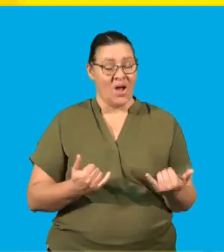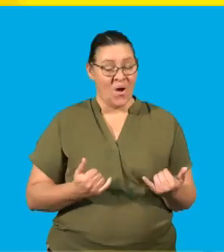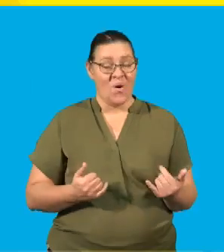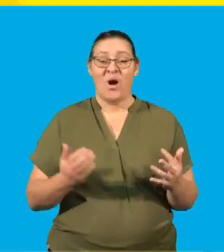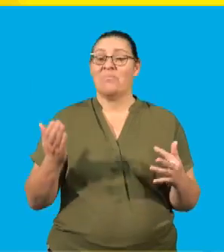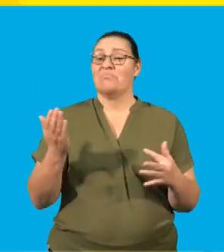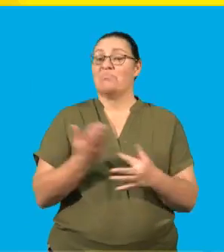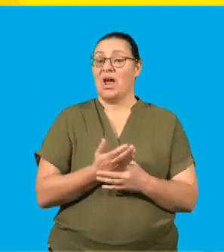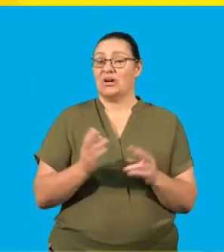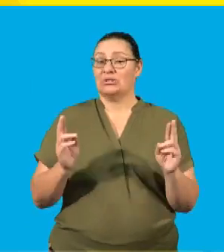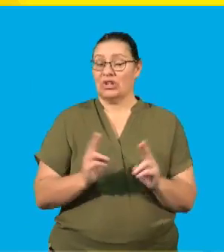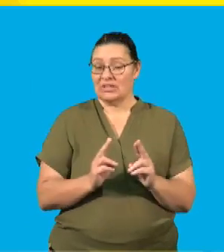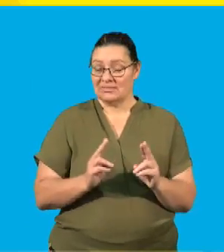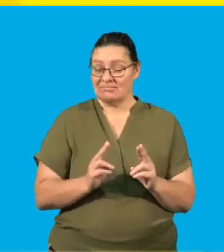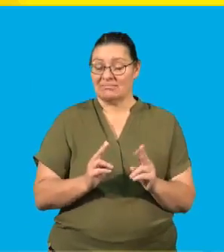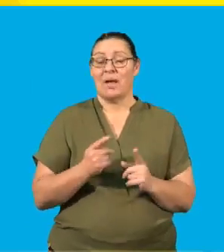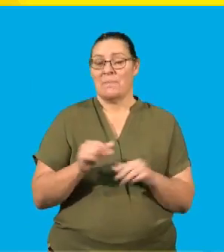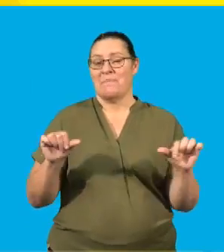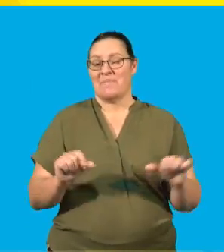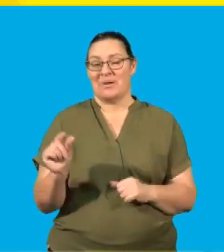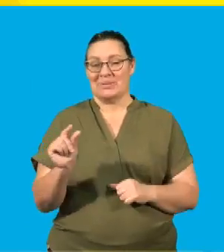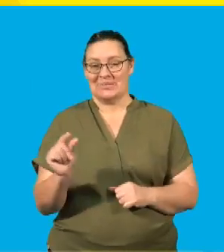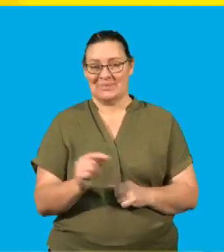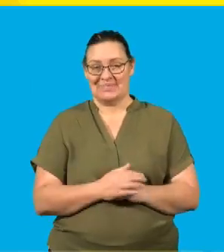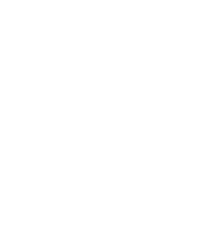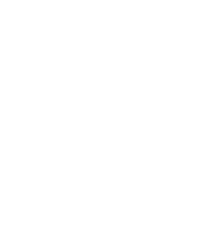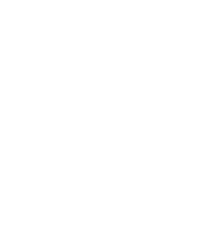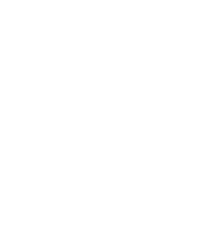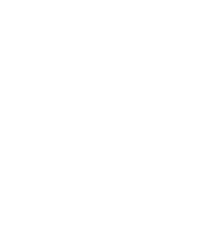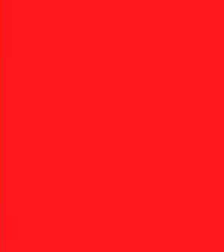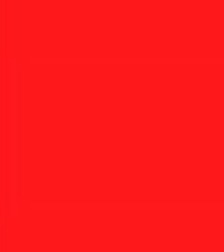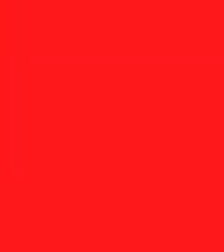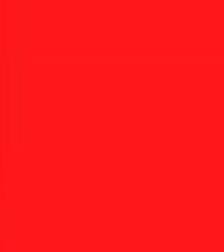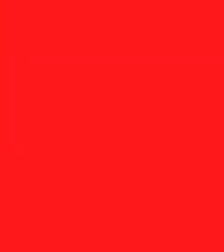Let us take a quick short ad break. We'll be back very soon.